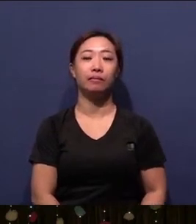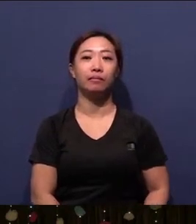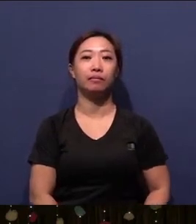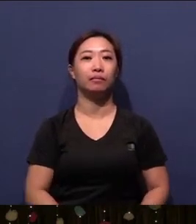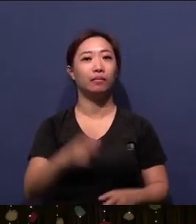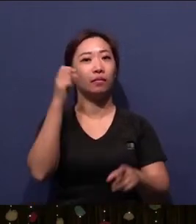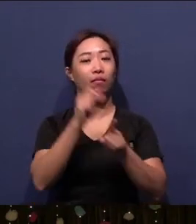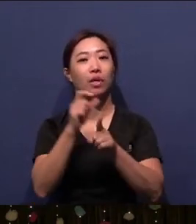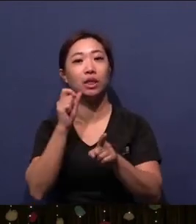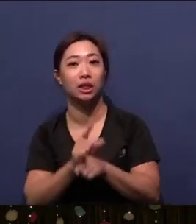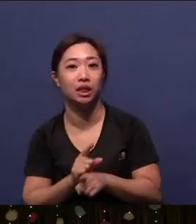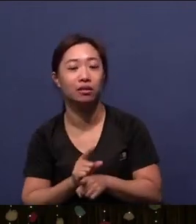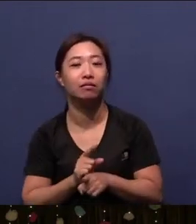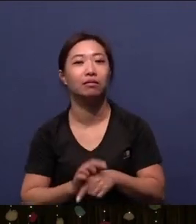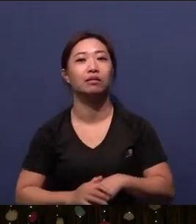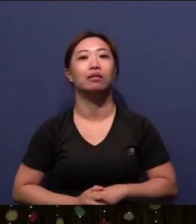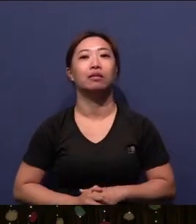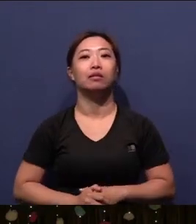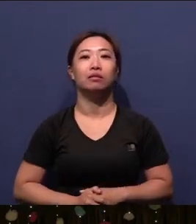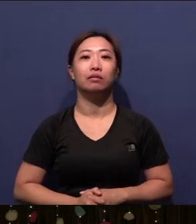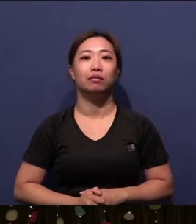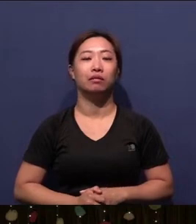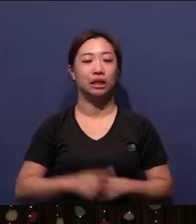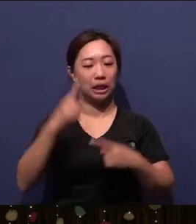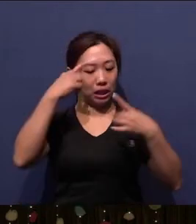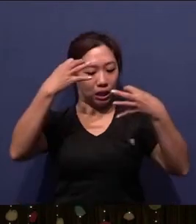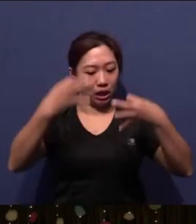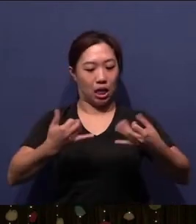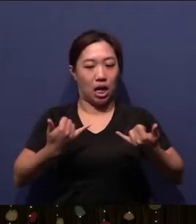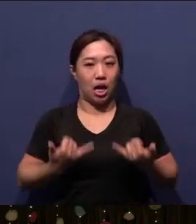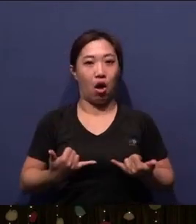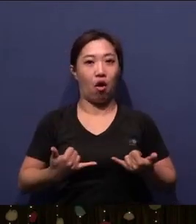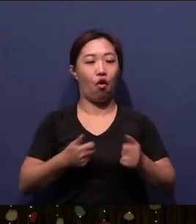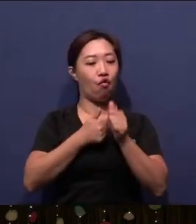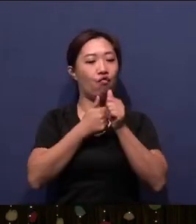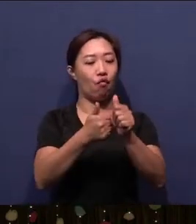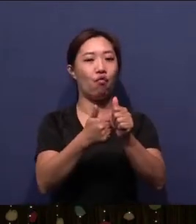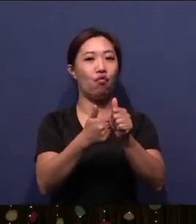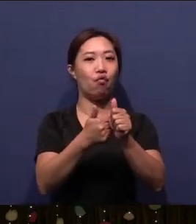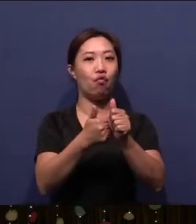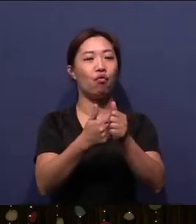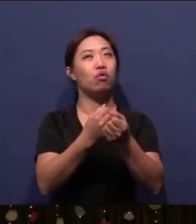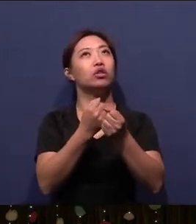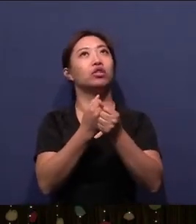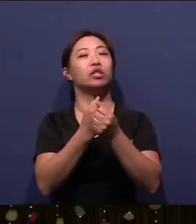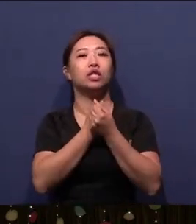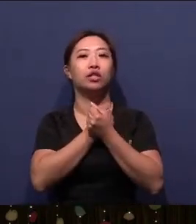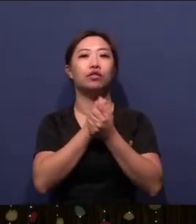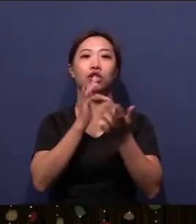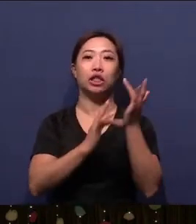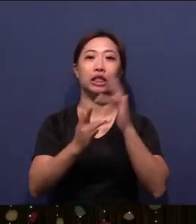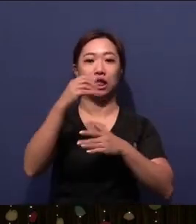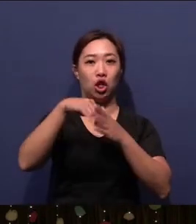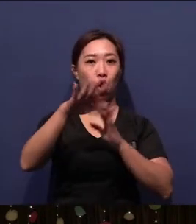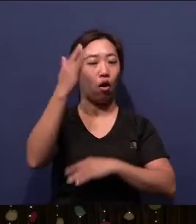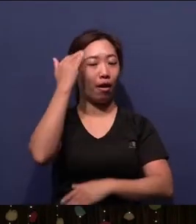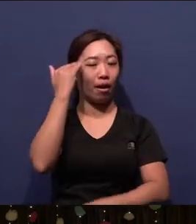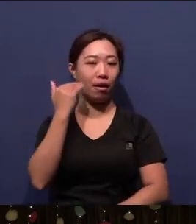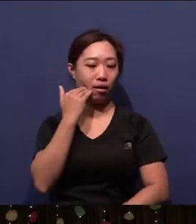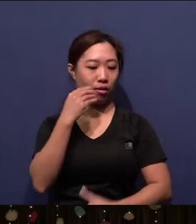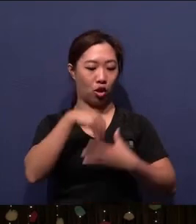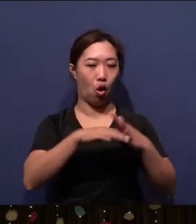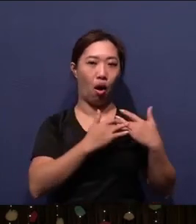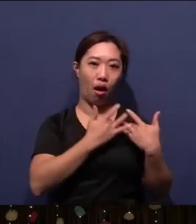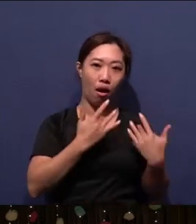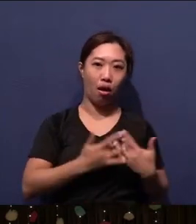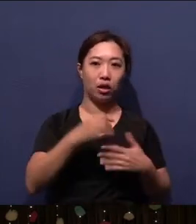Brothers and sisters, decide now to follow and to love Jesus in your head, in your heart,